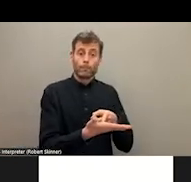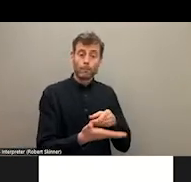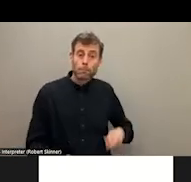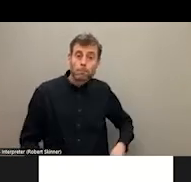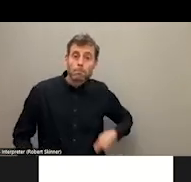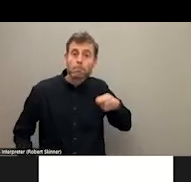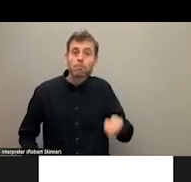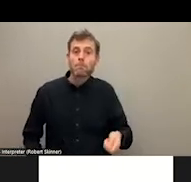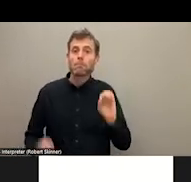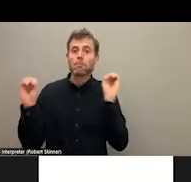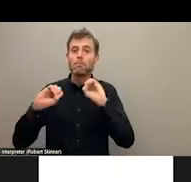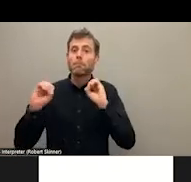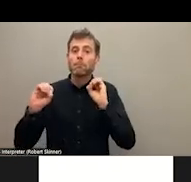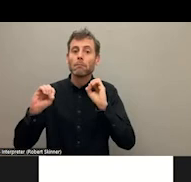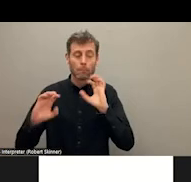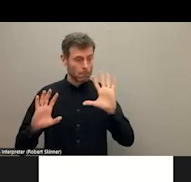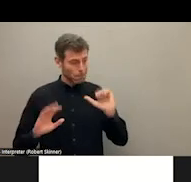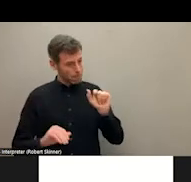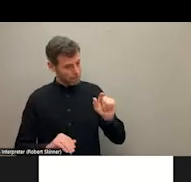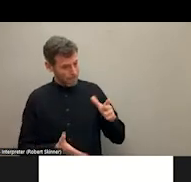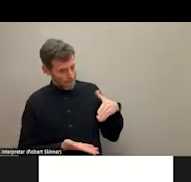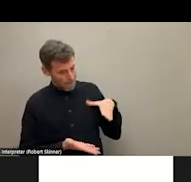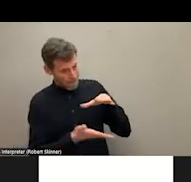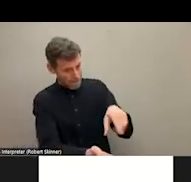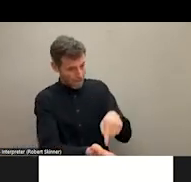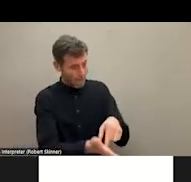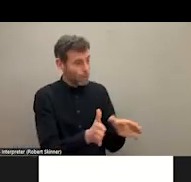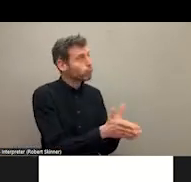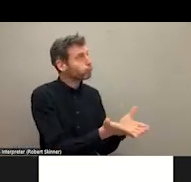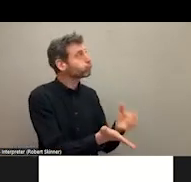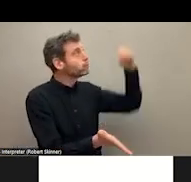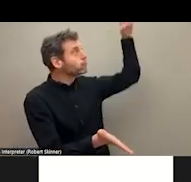order to allow the children to just charge their material